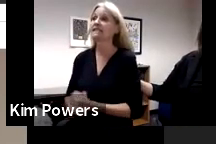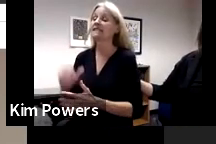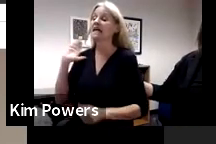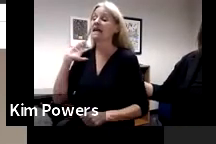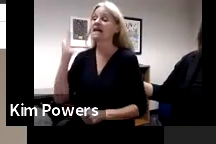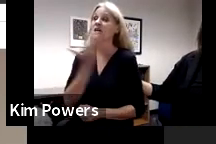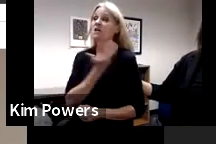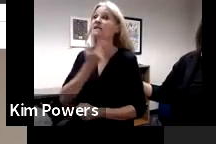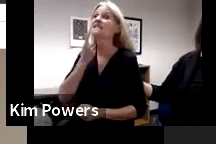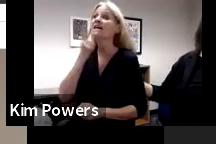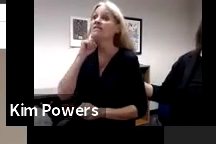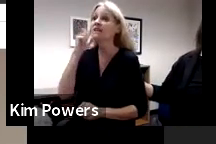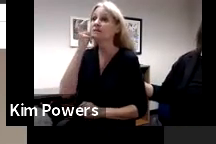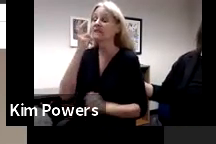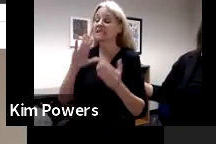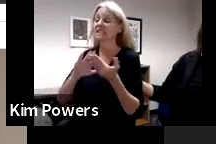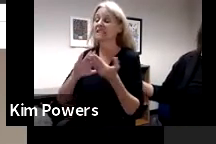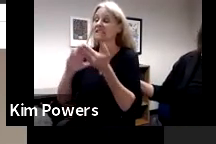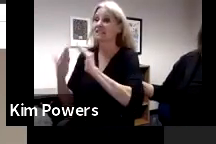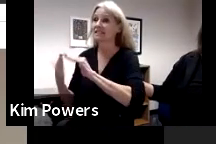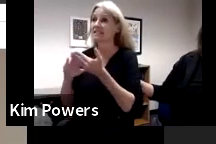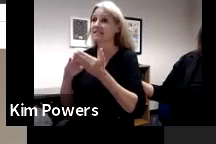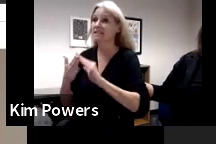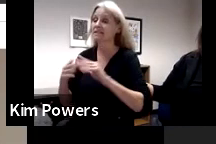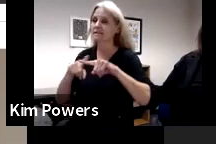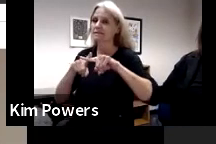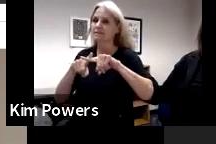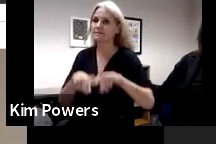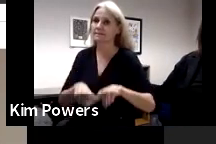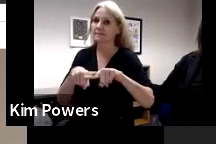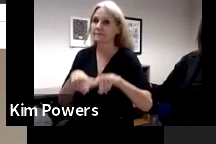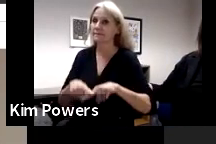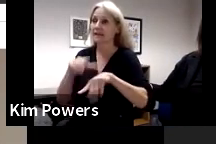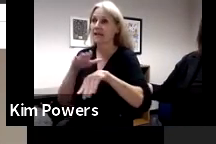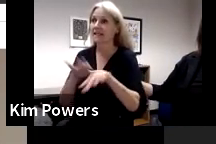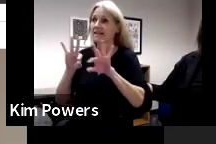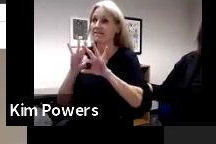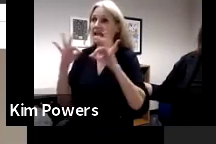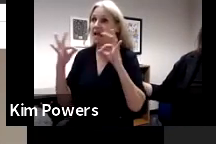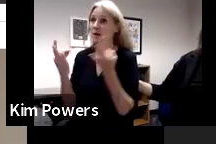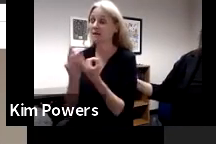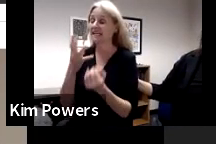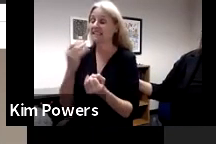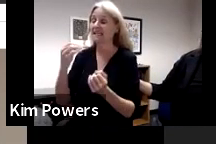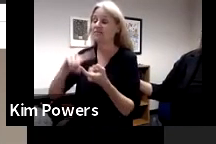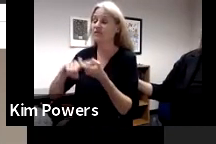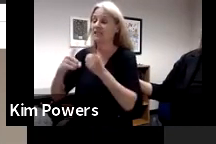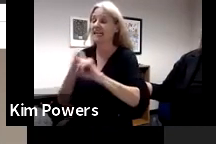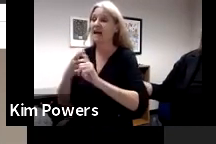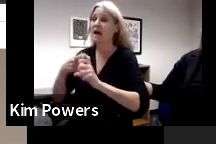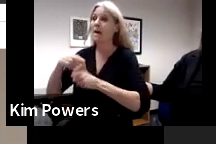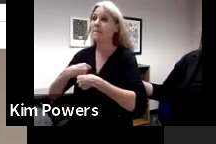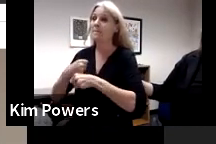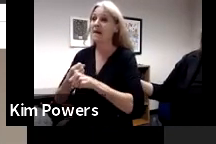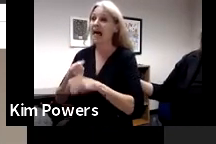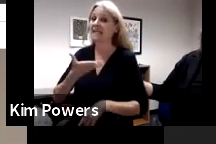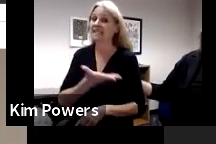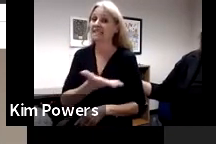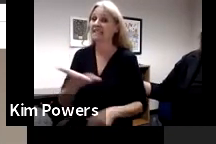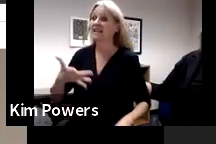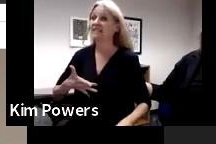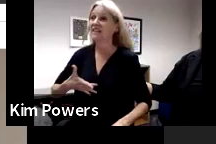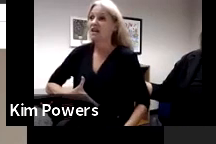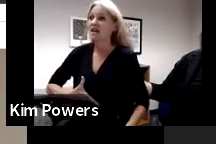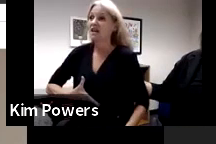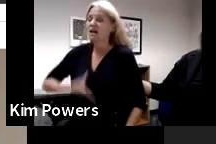which is another matter altogether. The fact is that the American deafblind community has been relying on family and